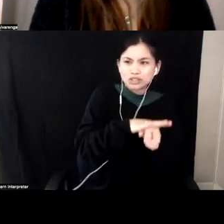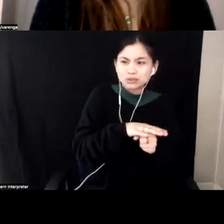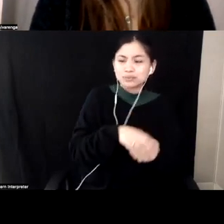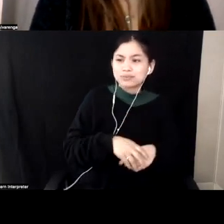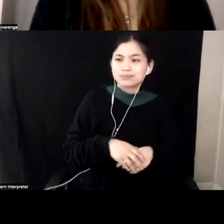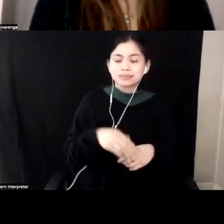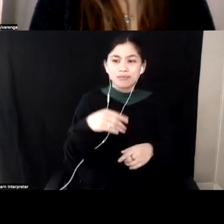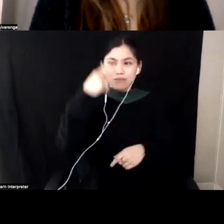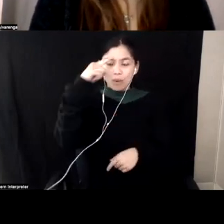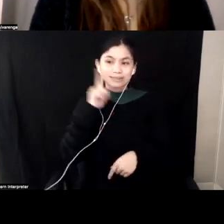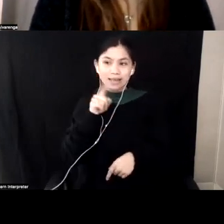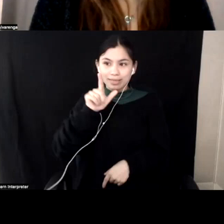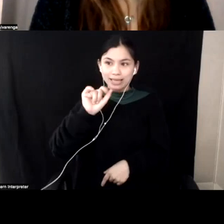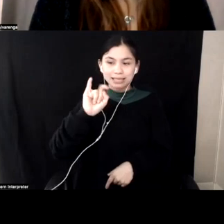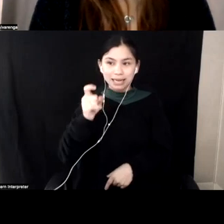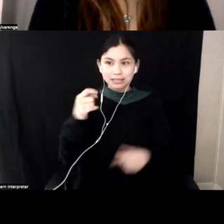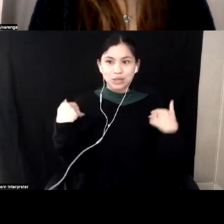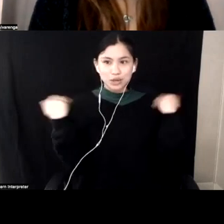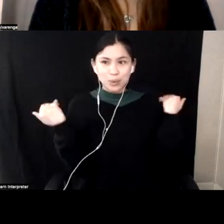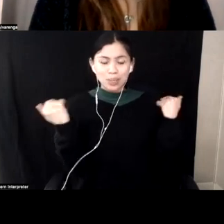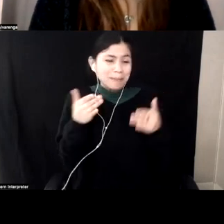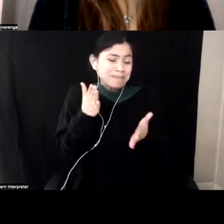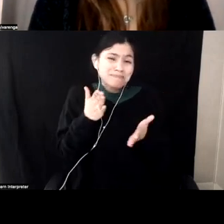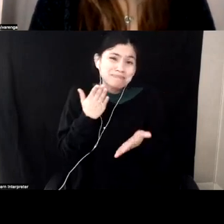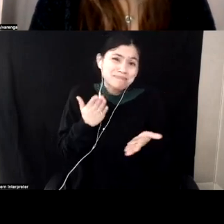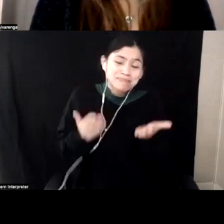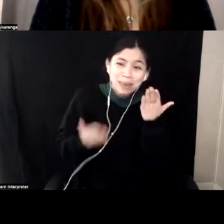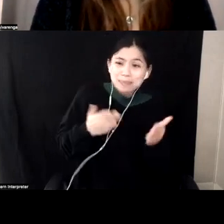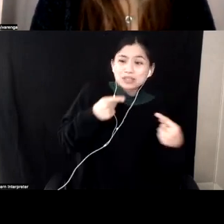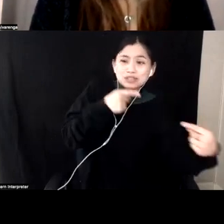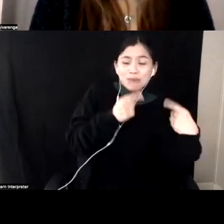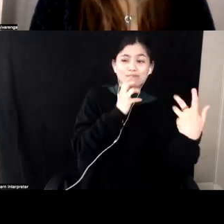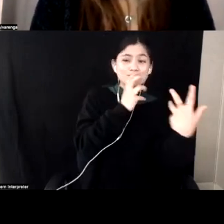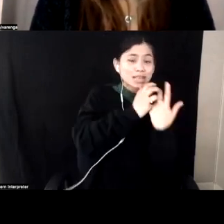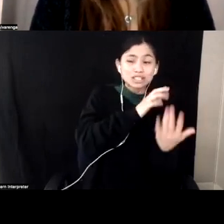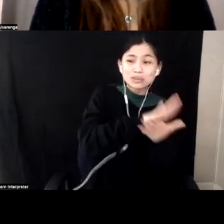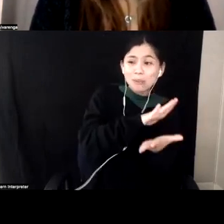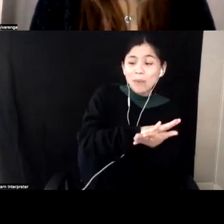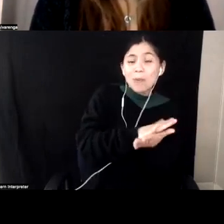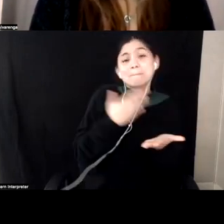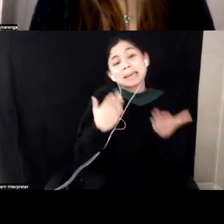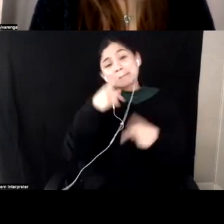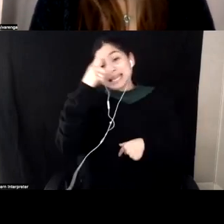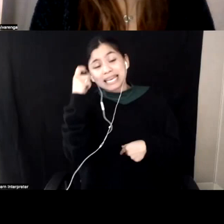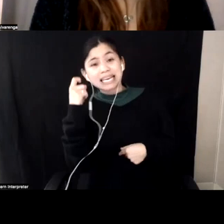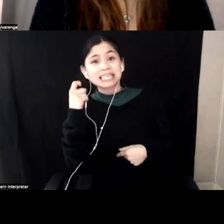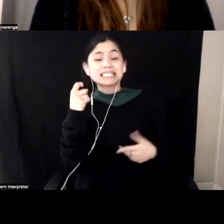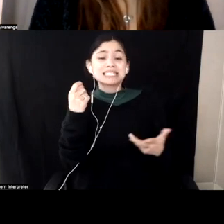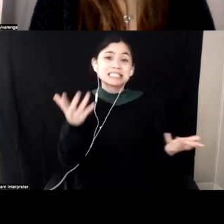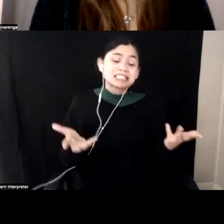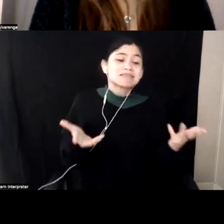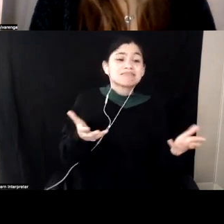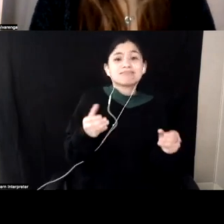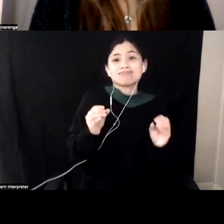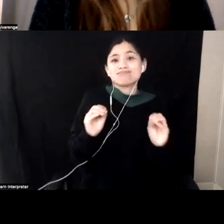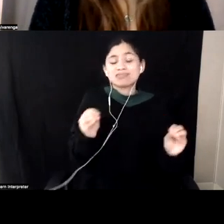youth may struggle to fit in school. This is because, again, they feel like they're no